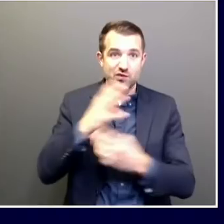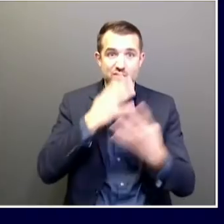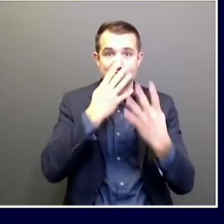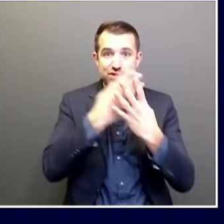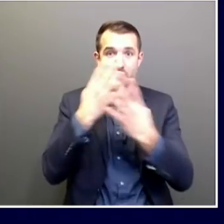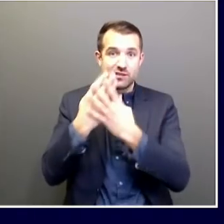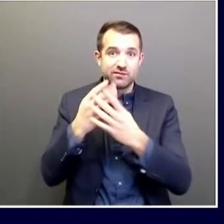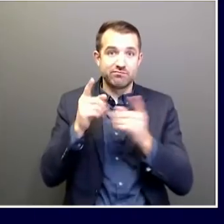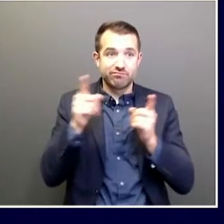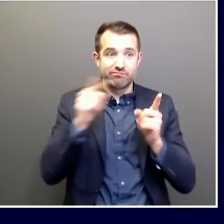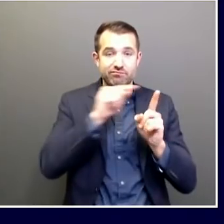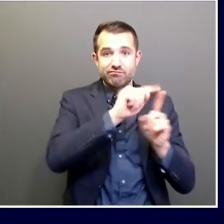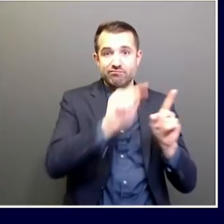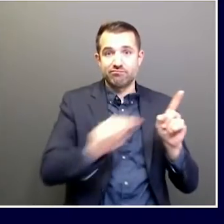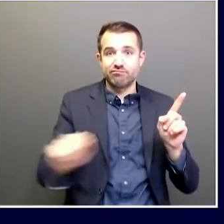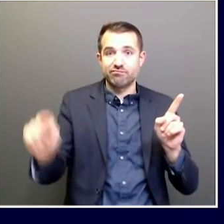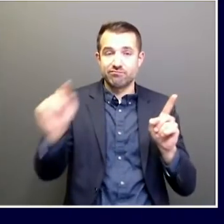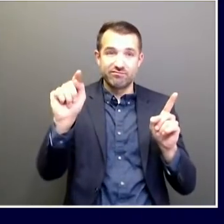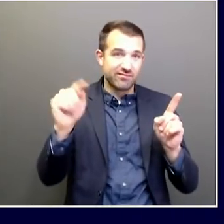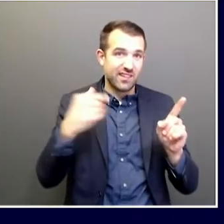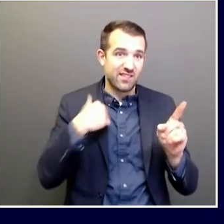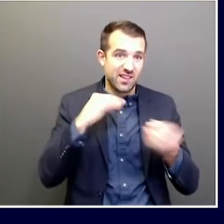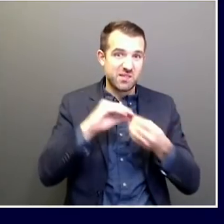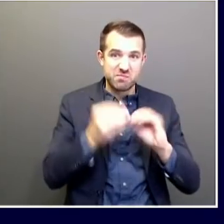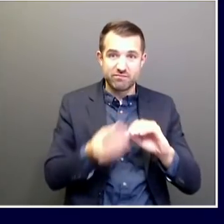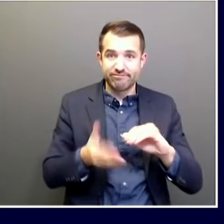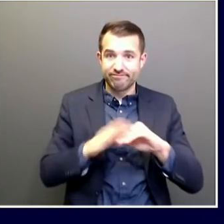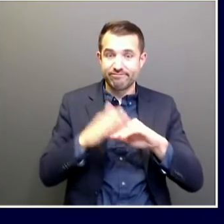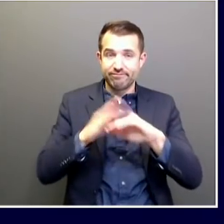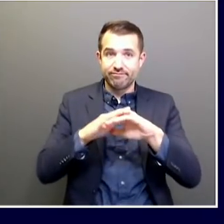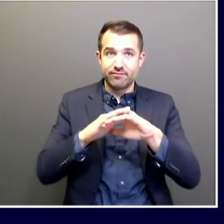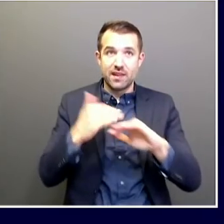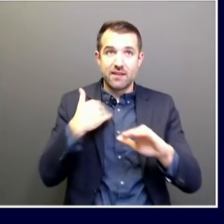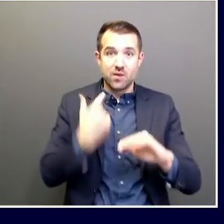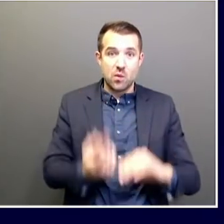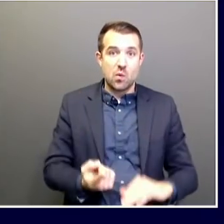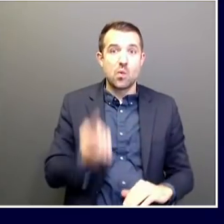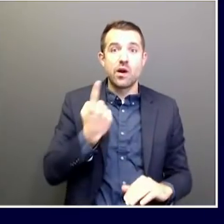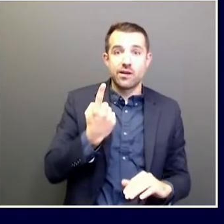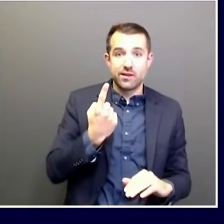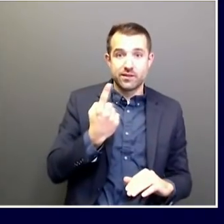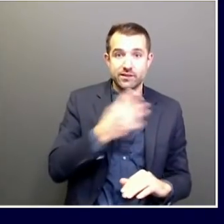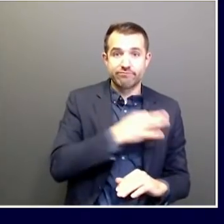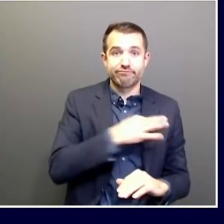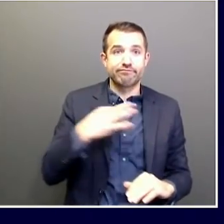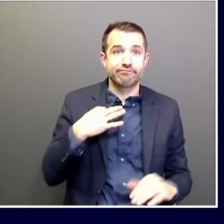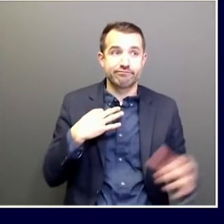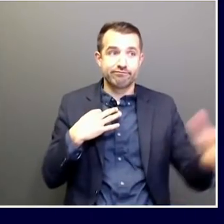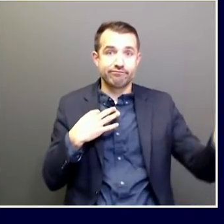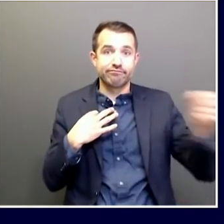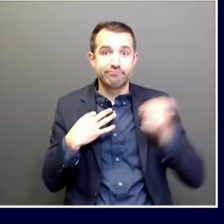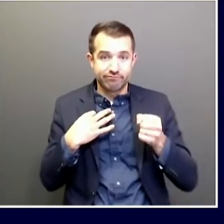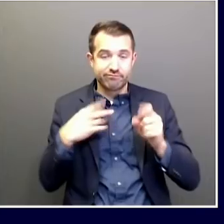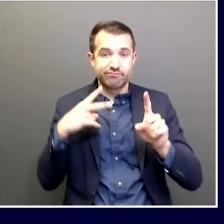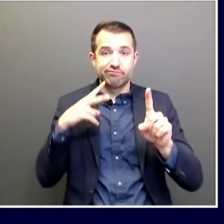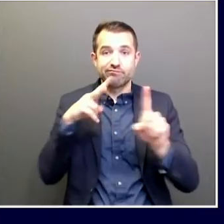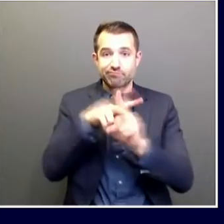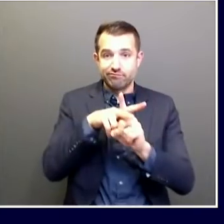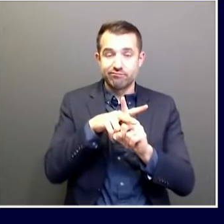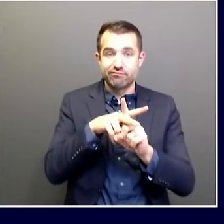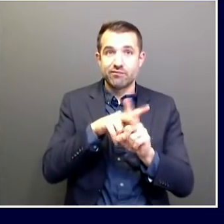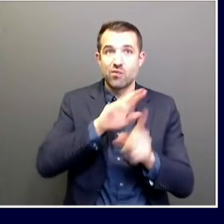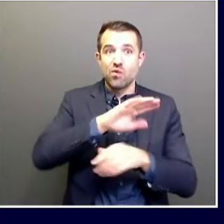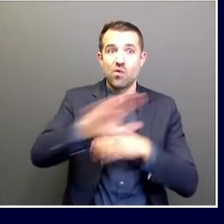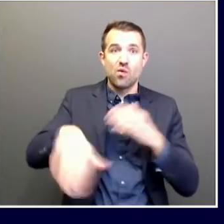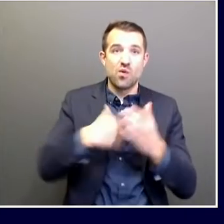have an investigator, a case investigator, an epidemiologist who works almost entirely with jails and prisons and